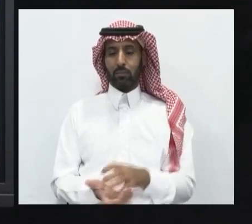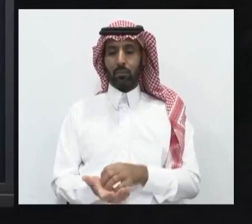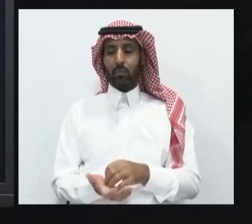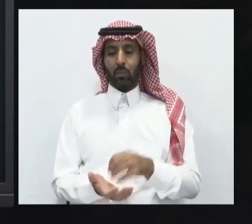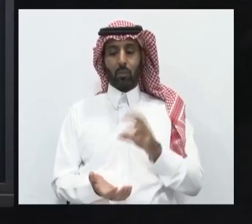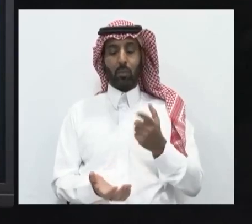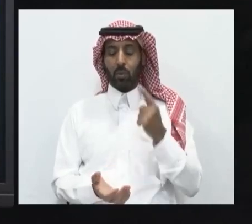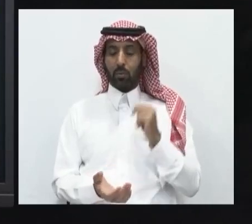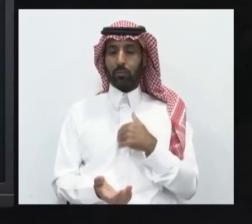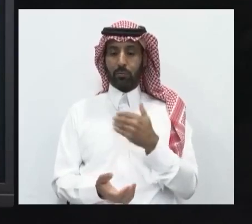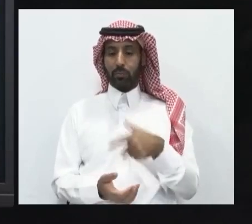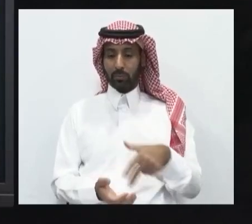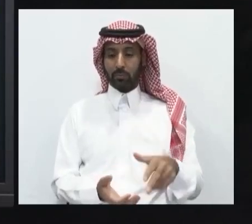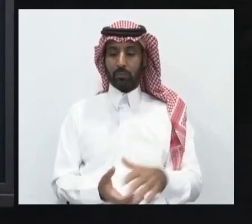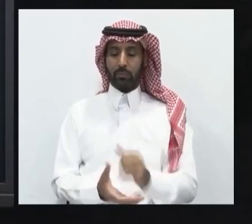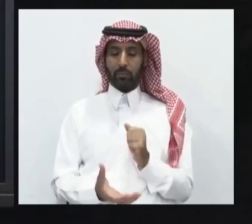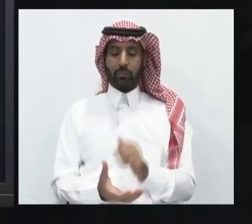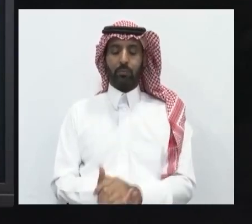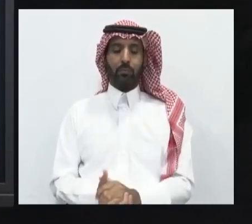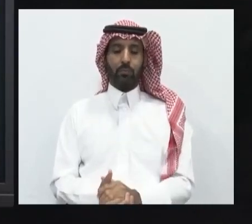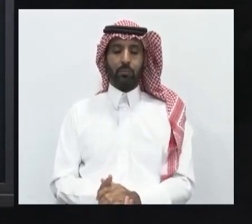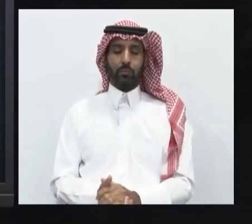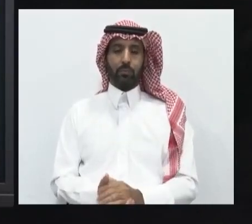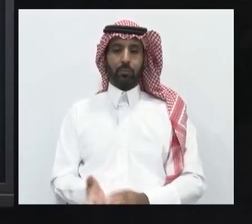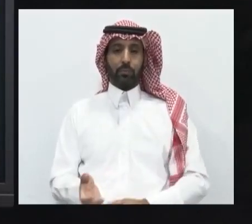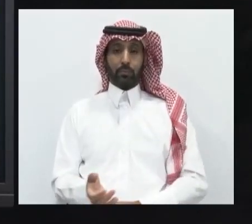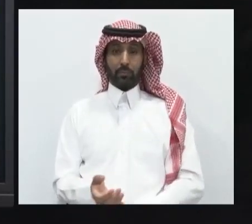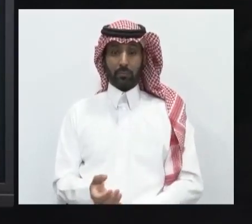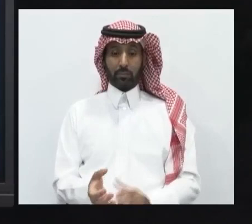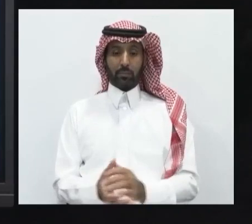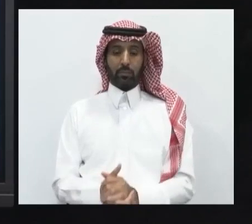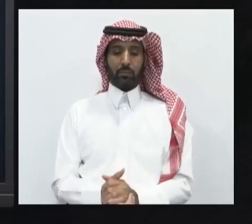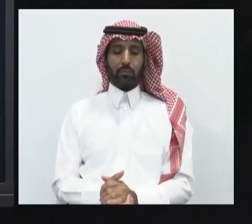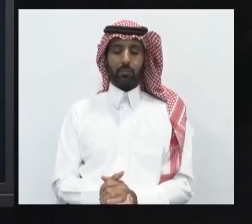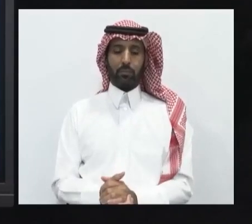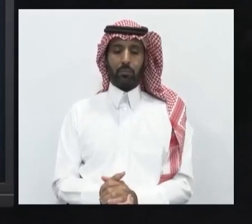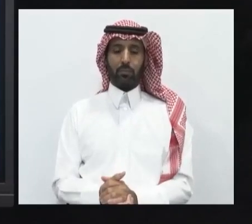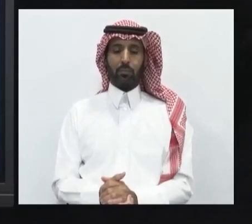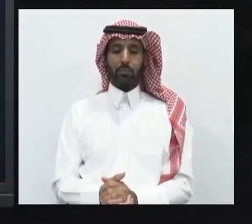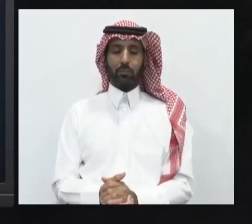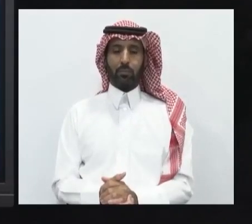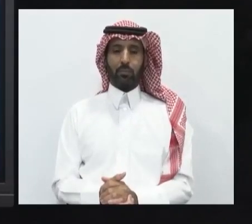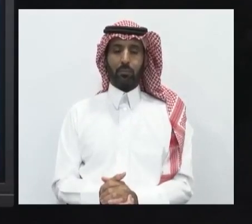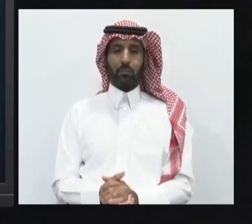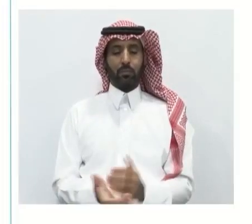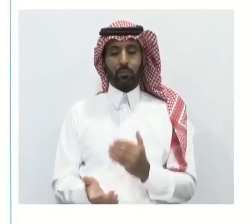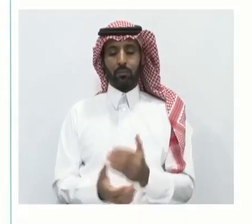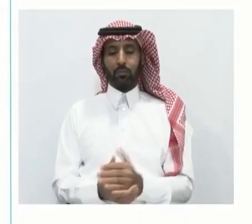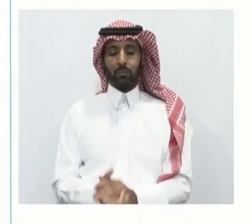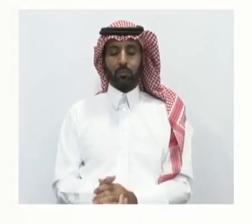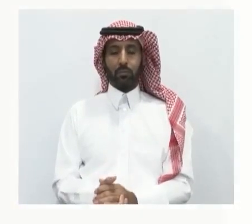and went there. So this is the evidence Mr. Combs built his ideas and his suspicions on.